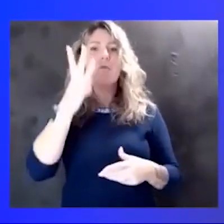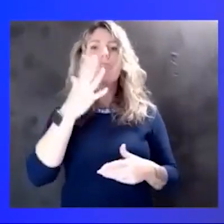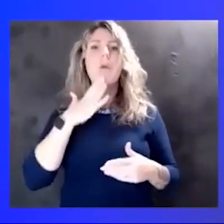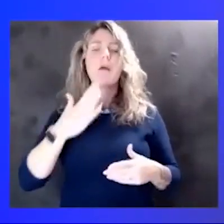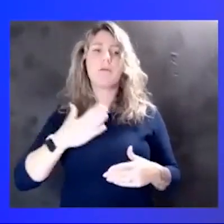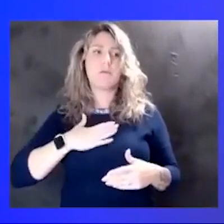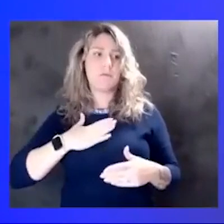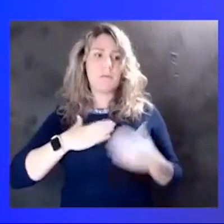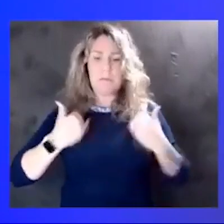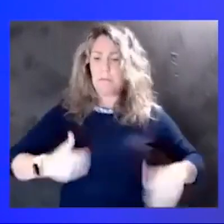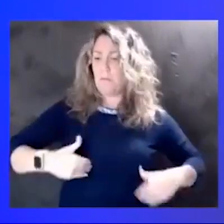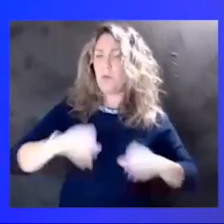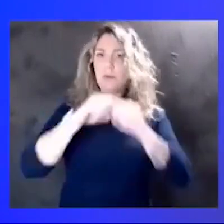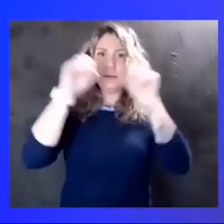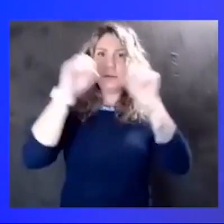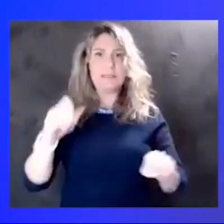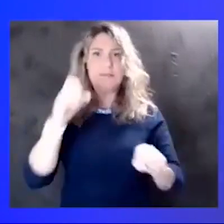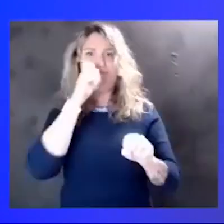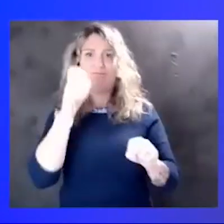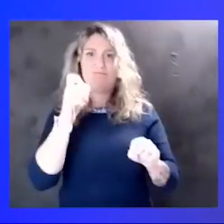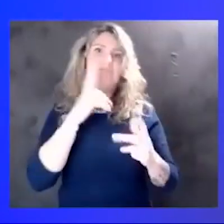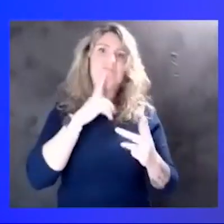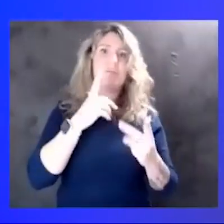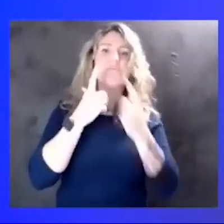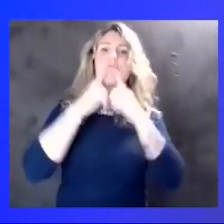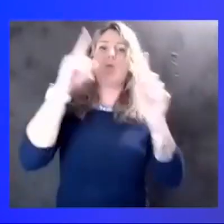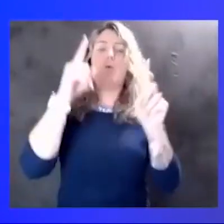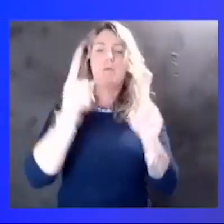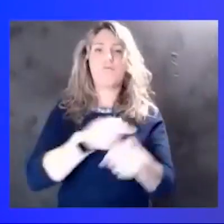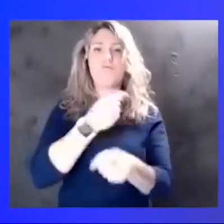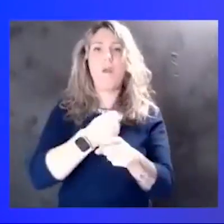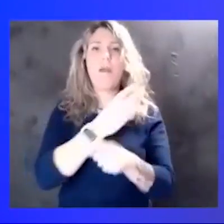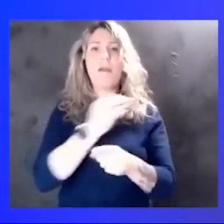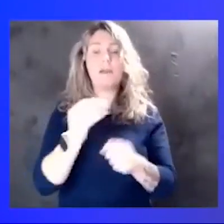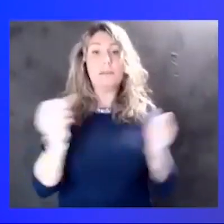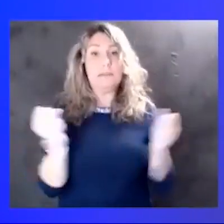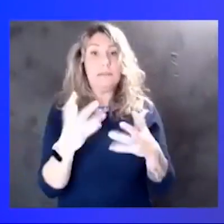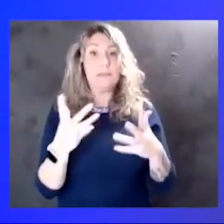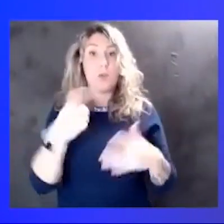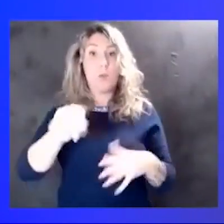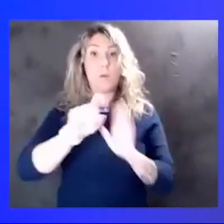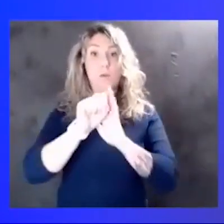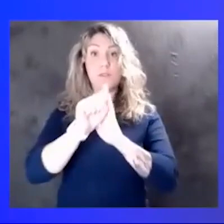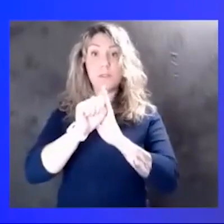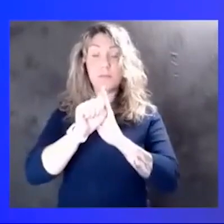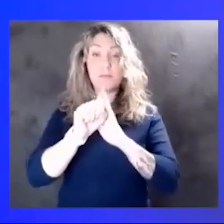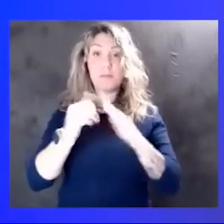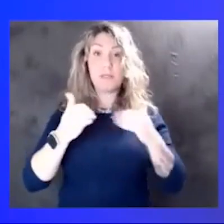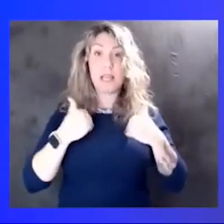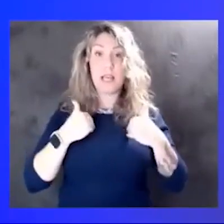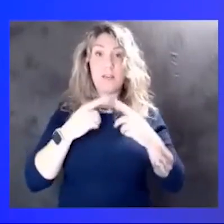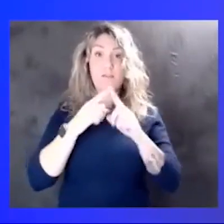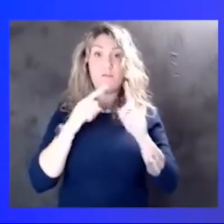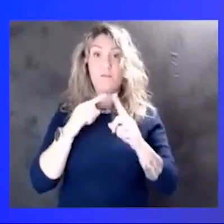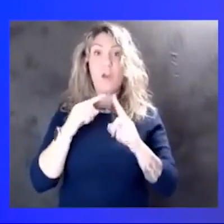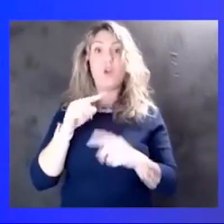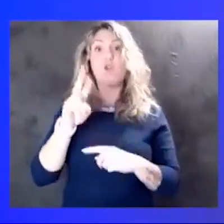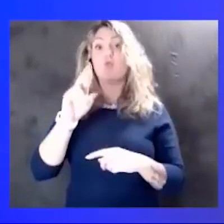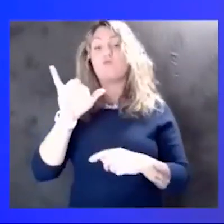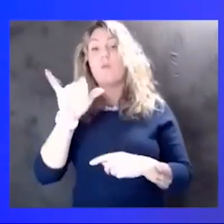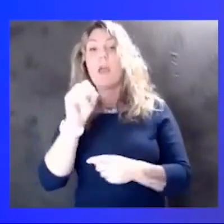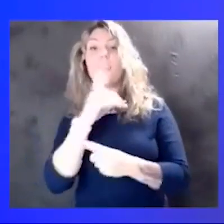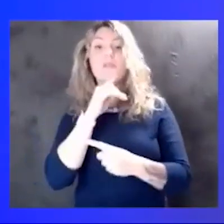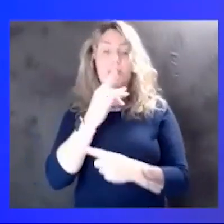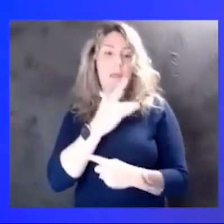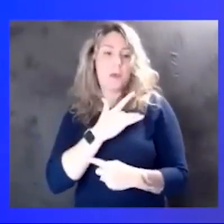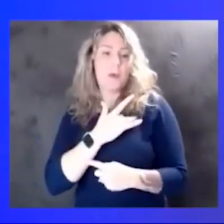yet. And the other thing that was frightening is that those symptoms I was experiencing from Graves, the shortness of breath and tachycardia, very